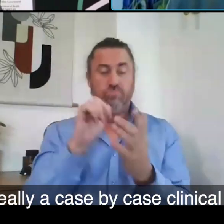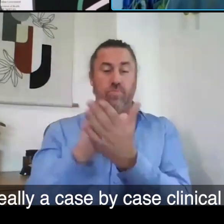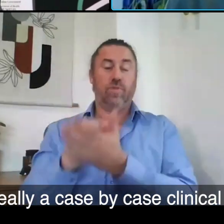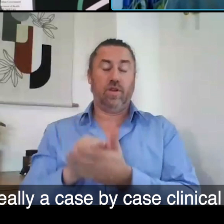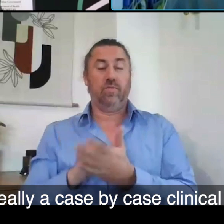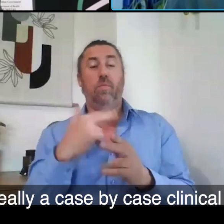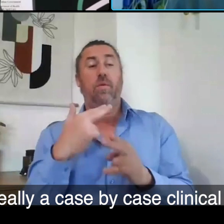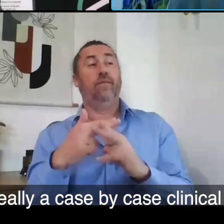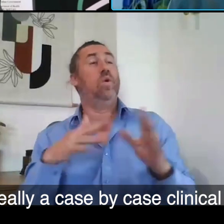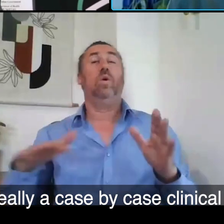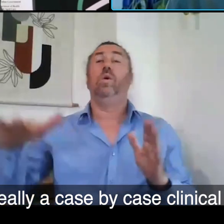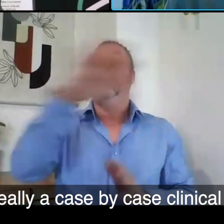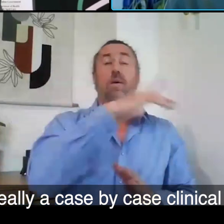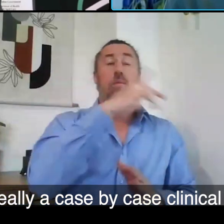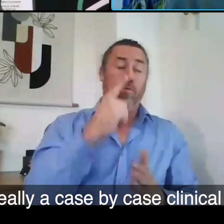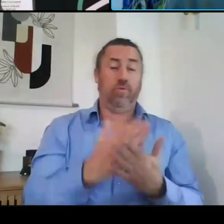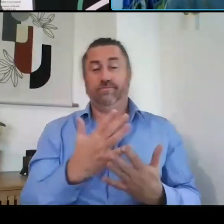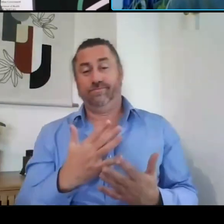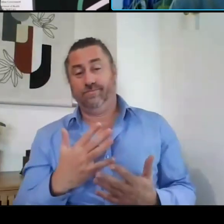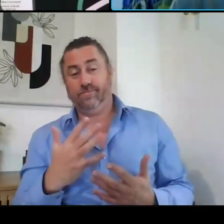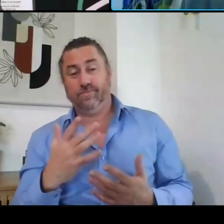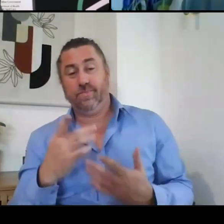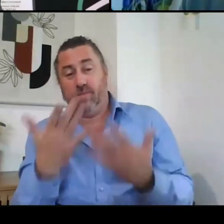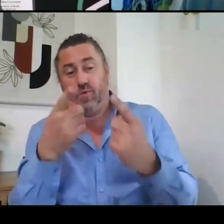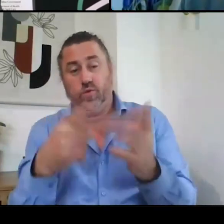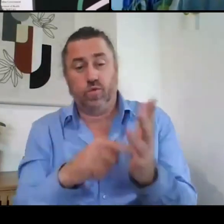a case-by-case clinical decision.